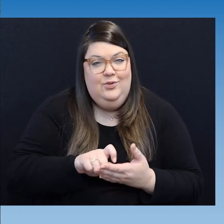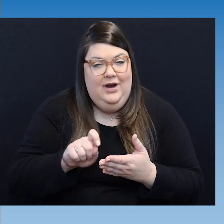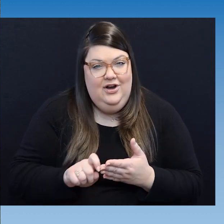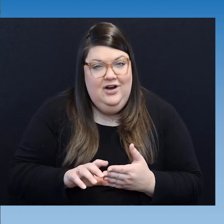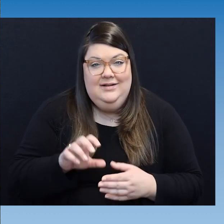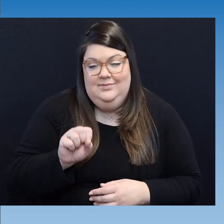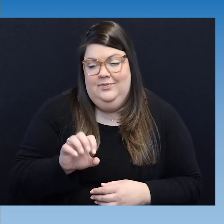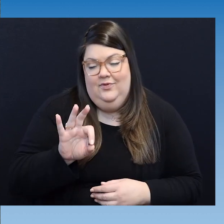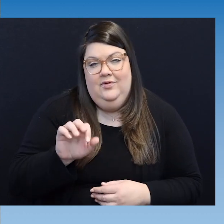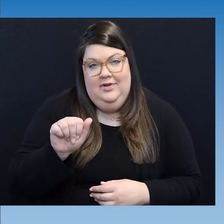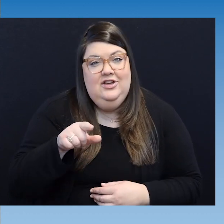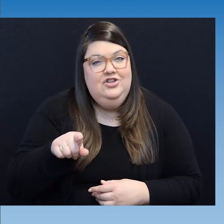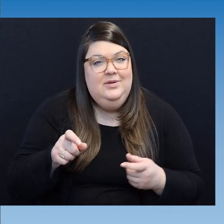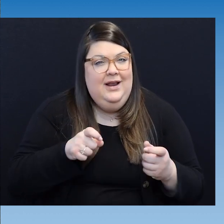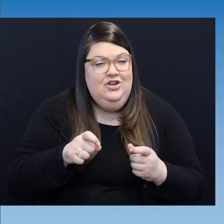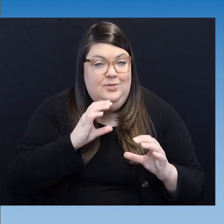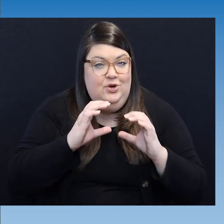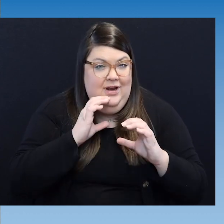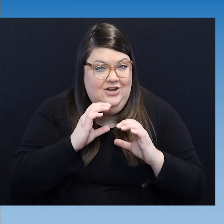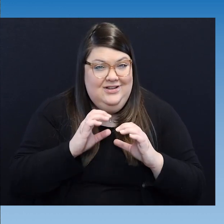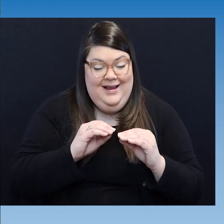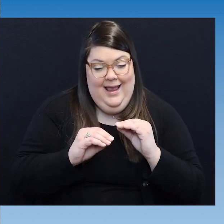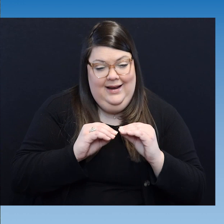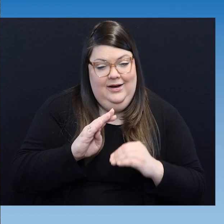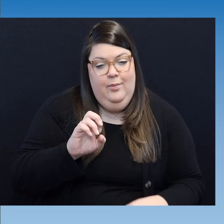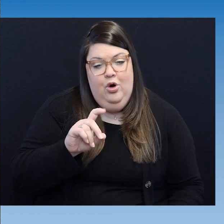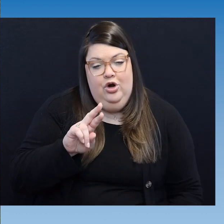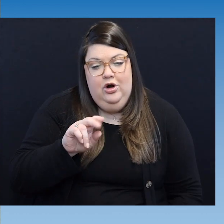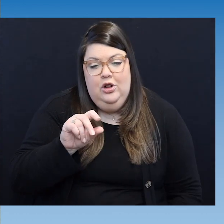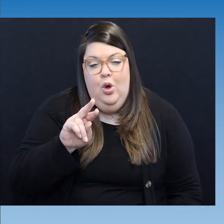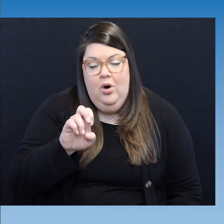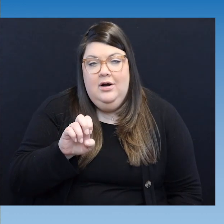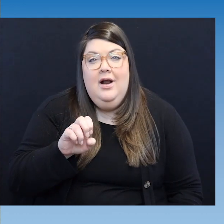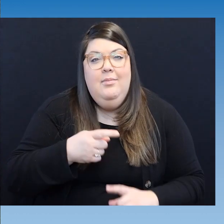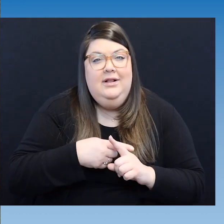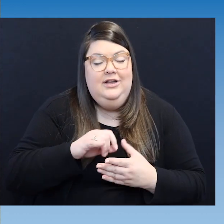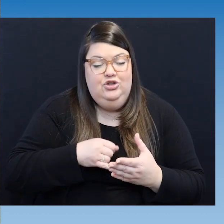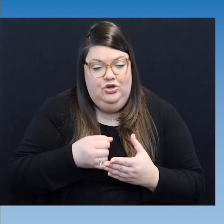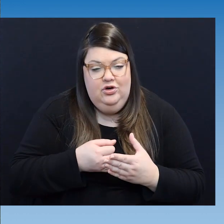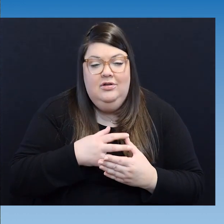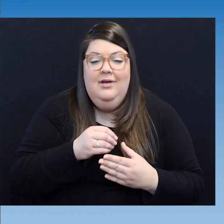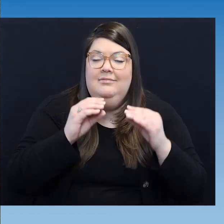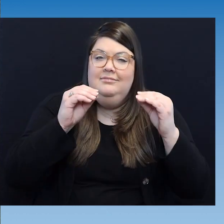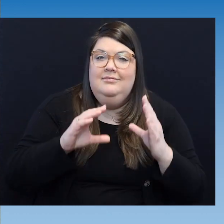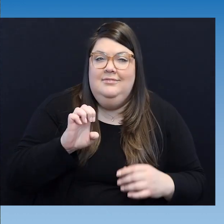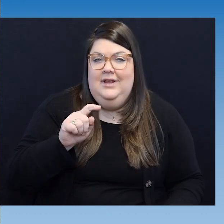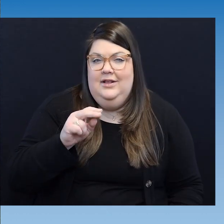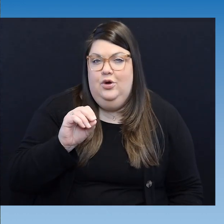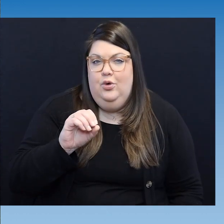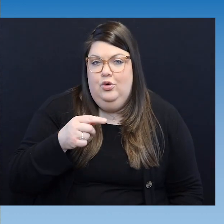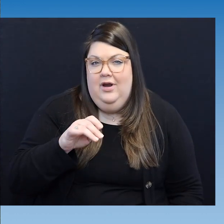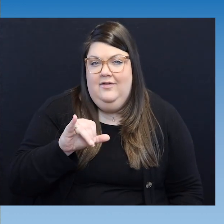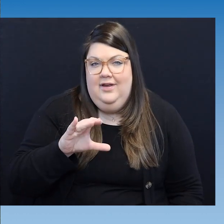Folklife Alliance, she manages communications, edits Border Lore, a monthly journal of cultural and heritage in the borderlands, and teaches ethnographic